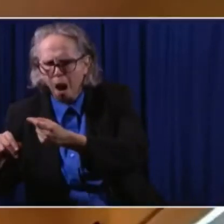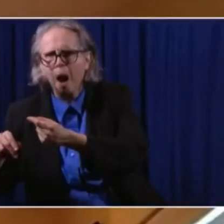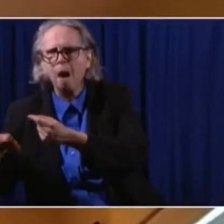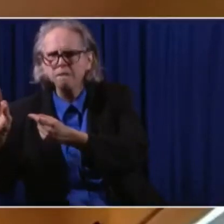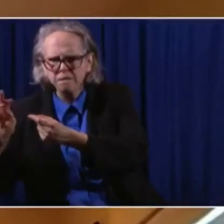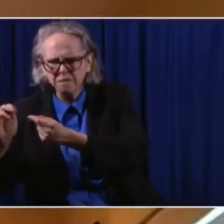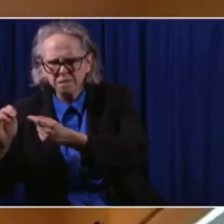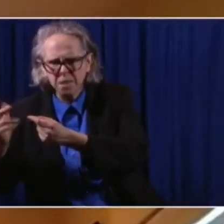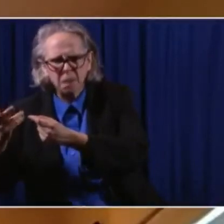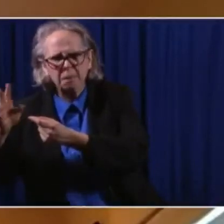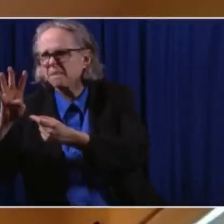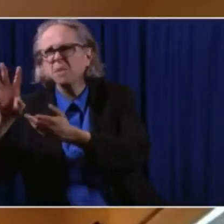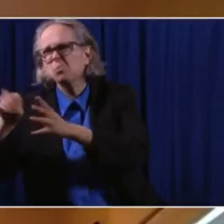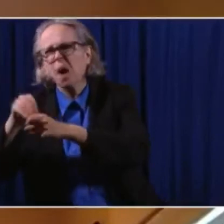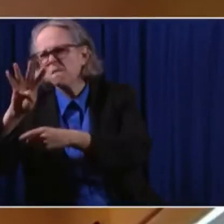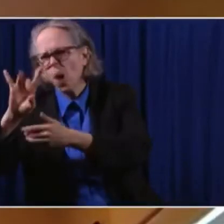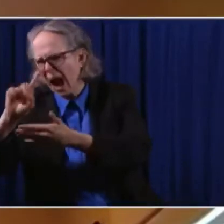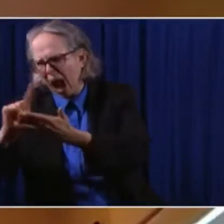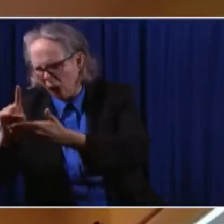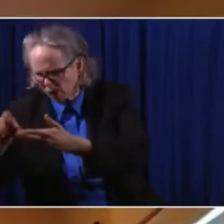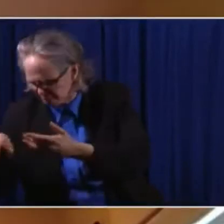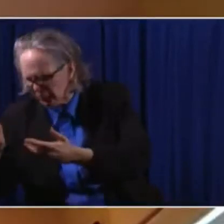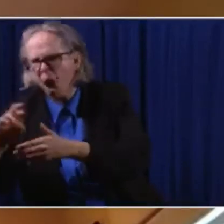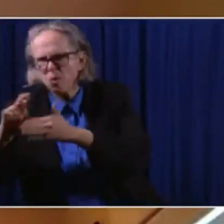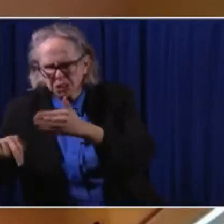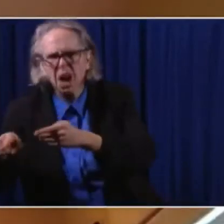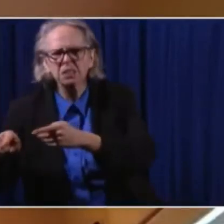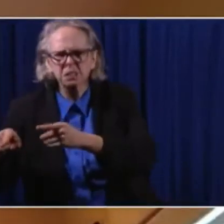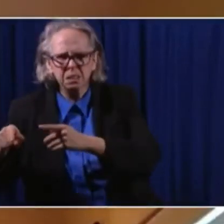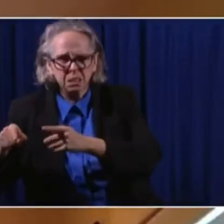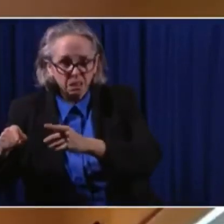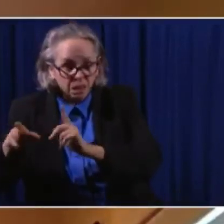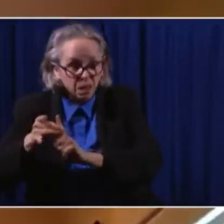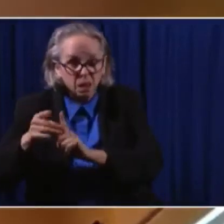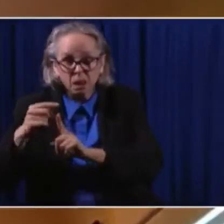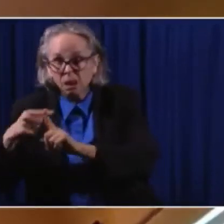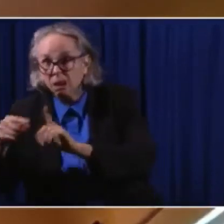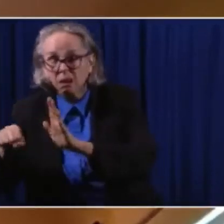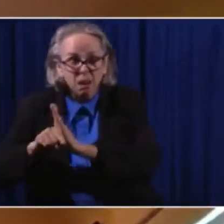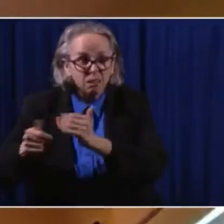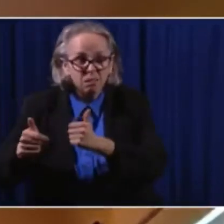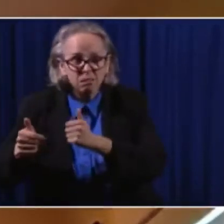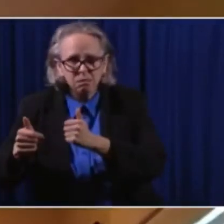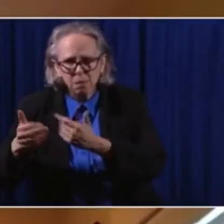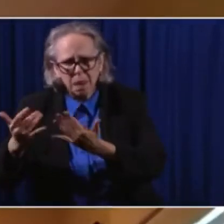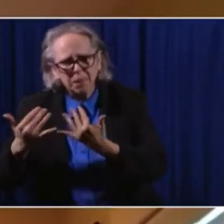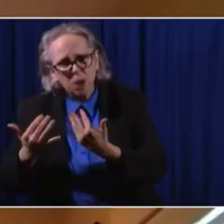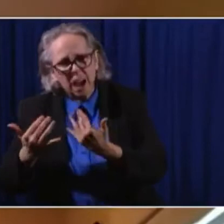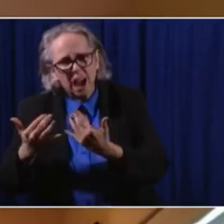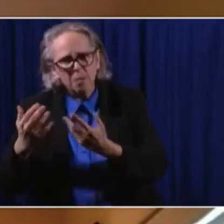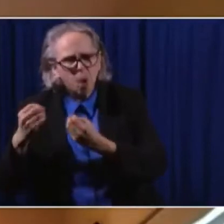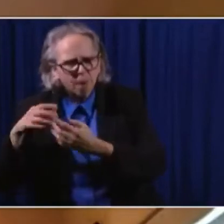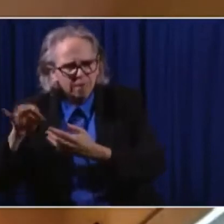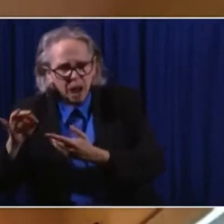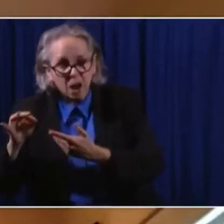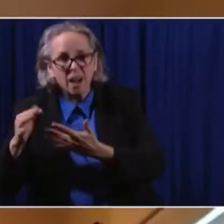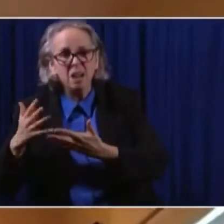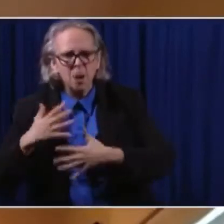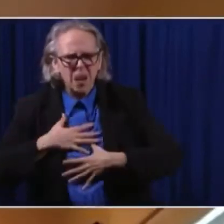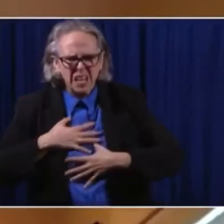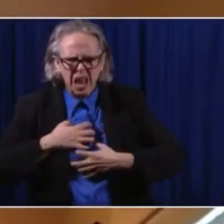48 hours, it could take another couple of days of feeling badly before I got sick enough to say, I need to go to the